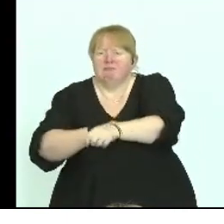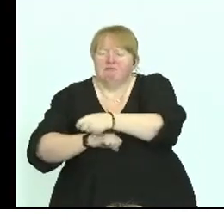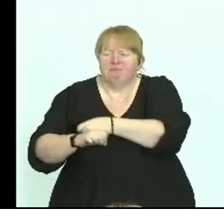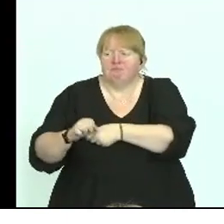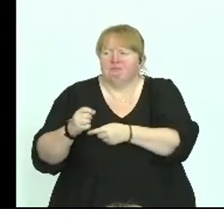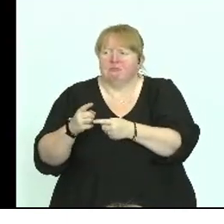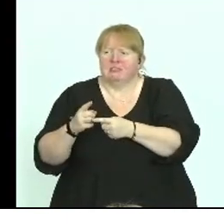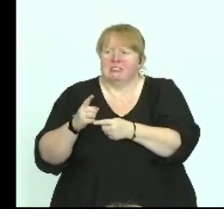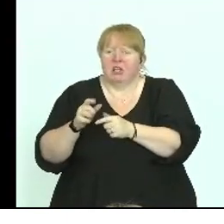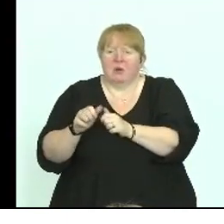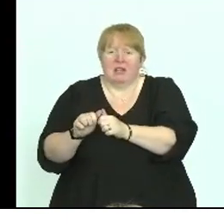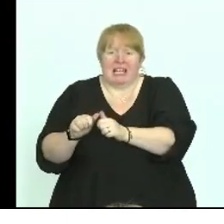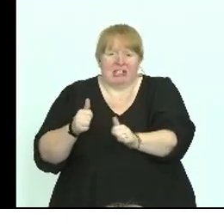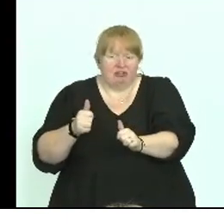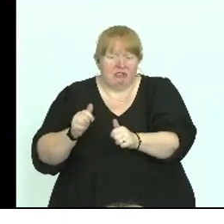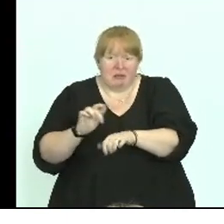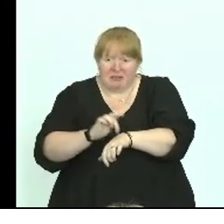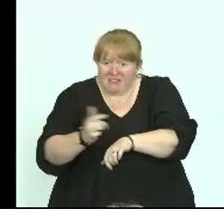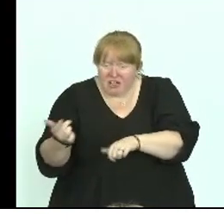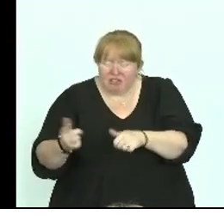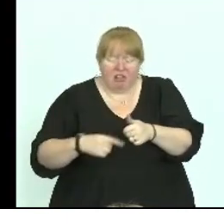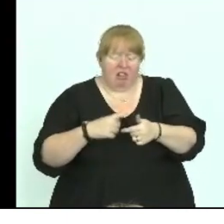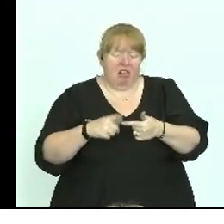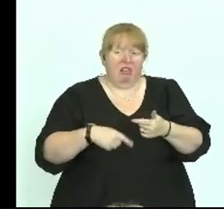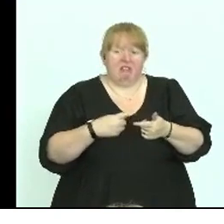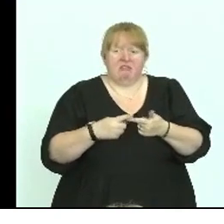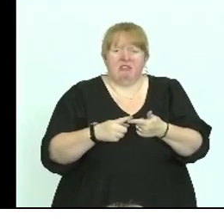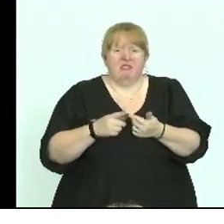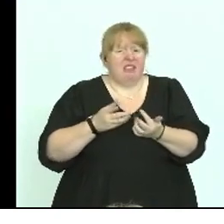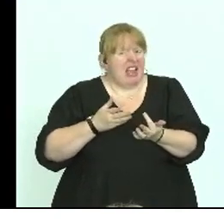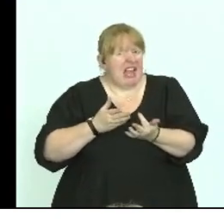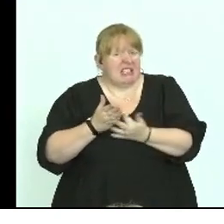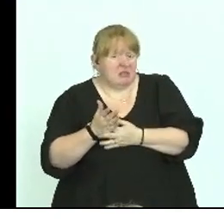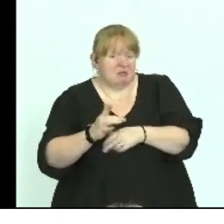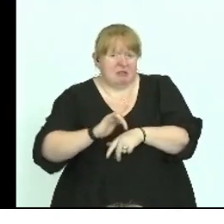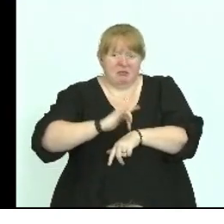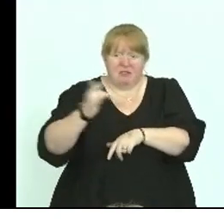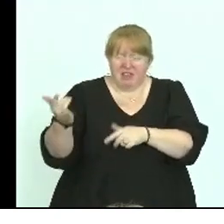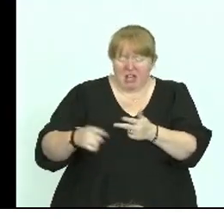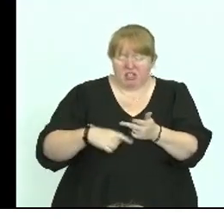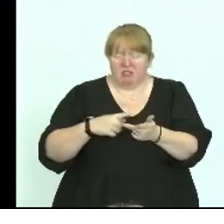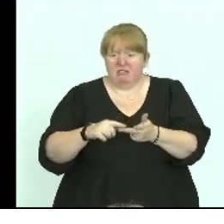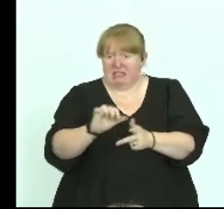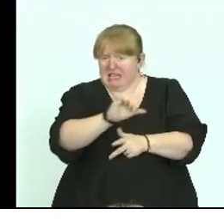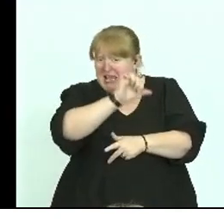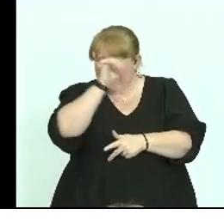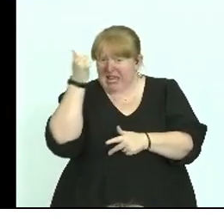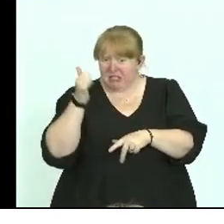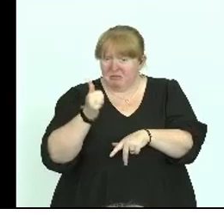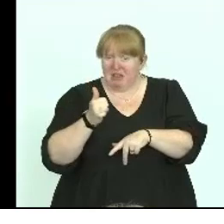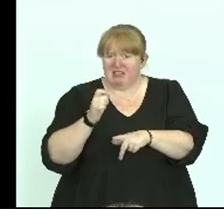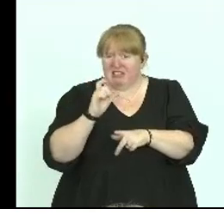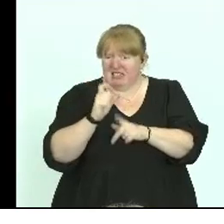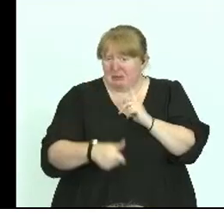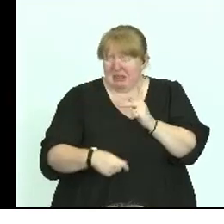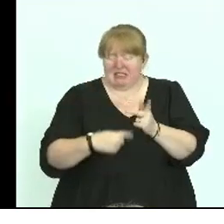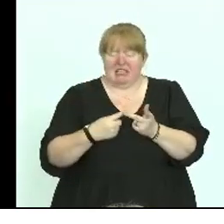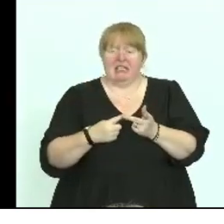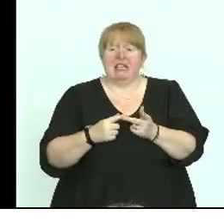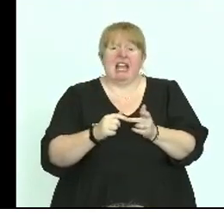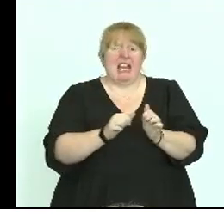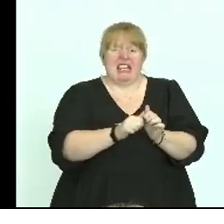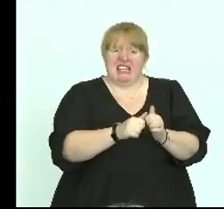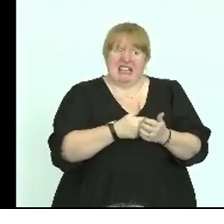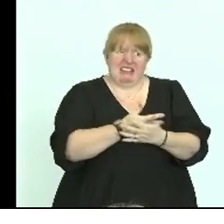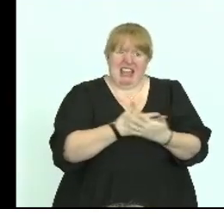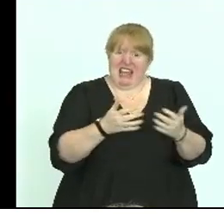that includes industry professionals, certainly accessibility professionals and experts, but really industry,